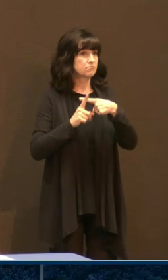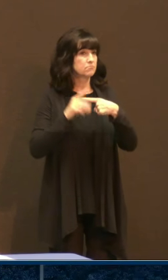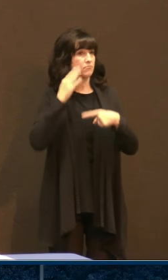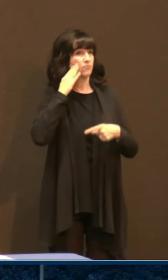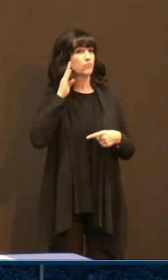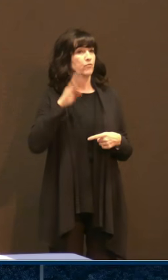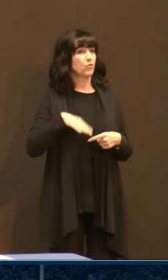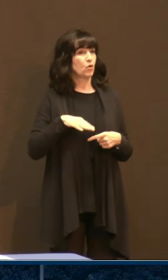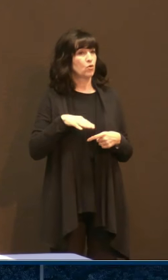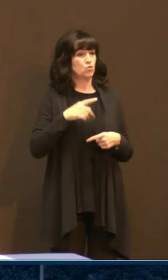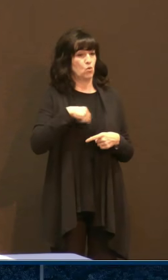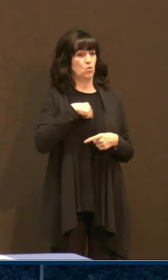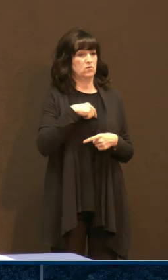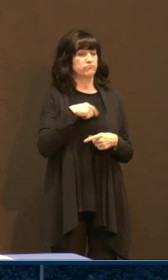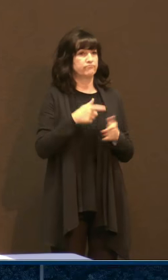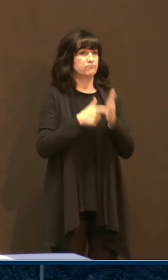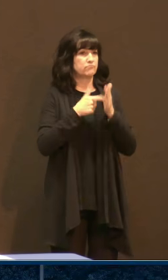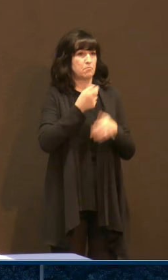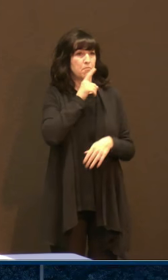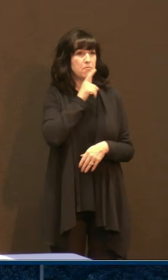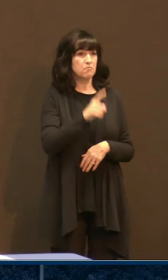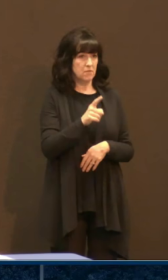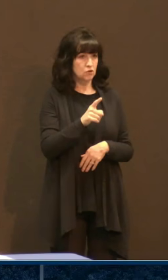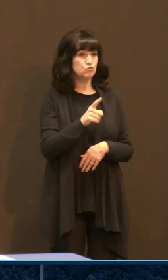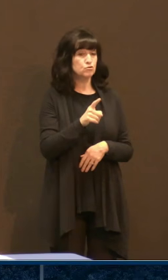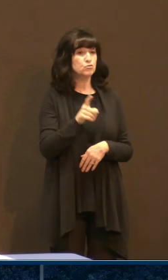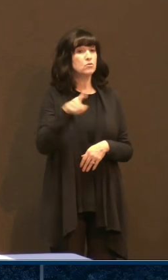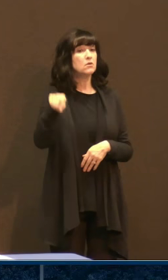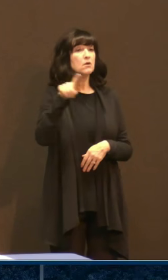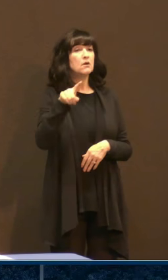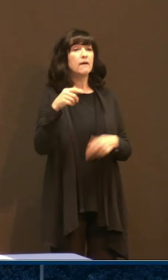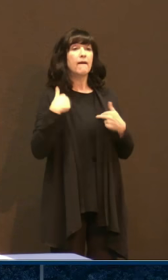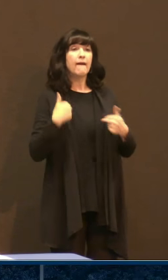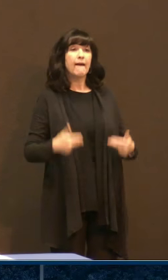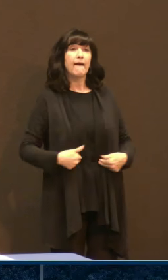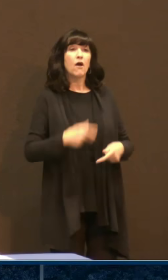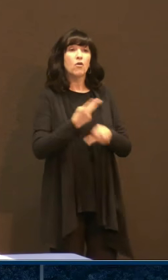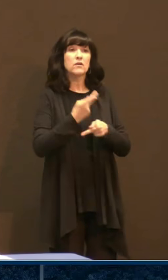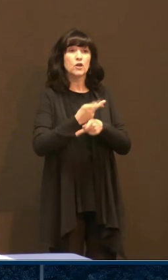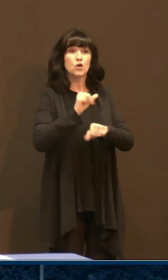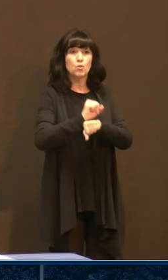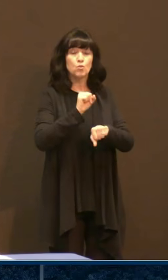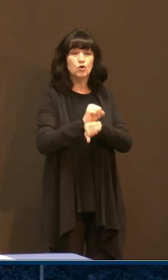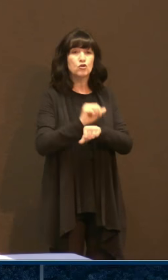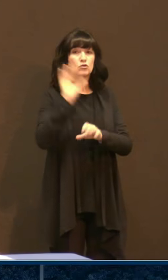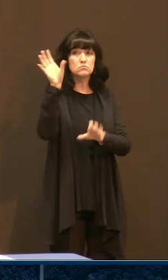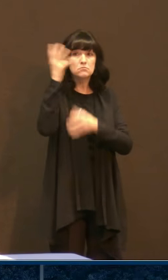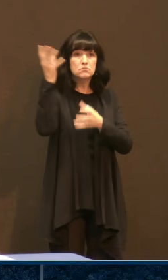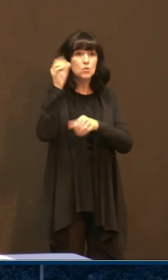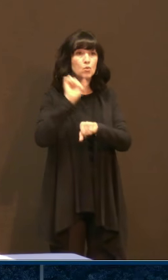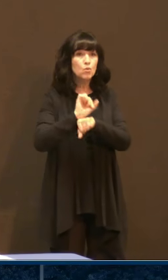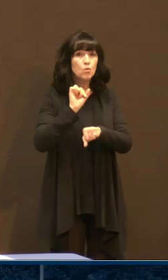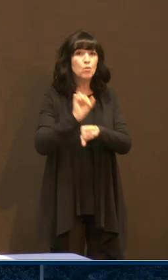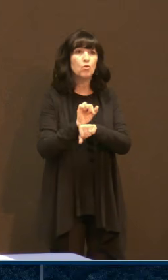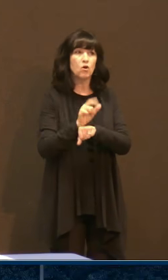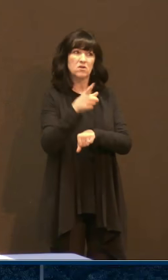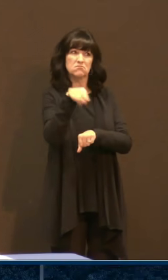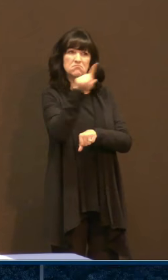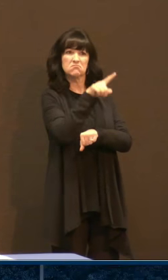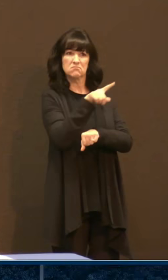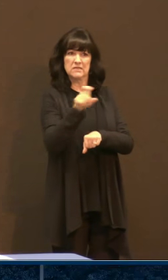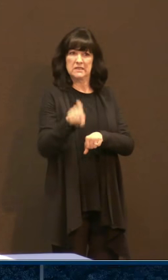to ensure that we provide testing to our healthcare workers and first responders. In the Office of EMS